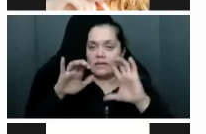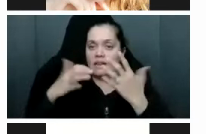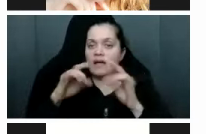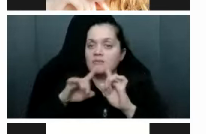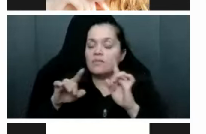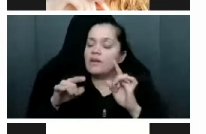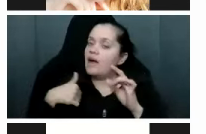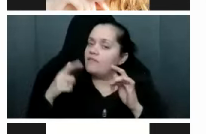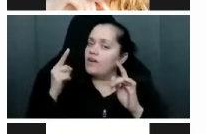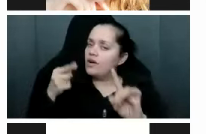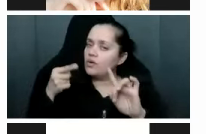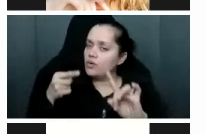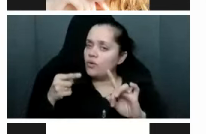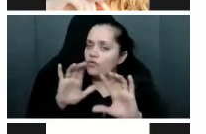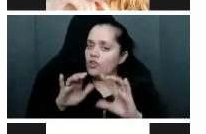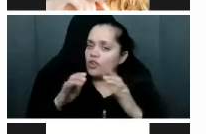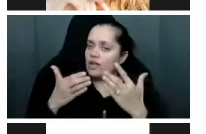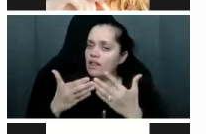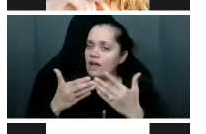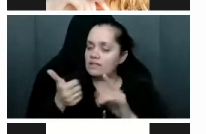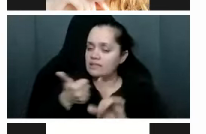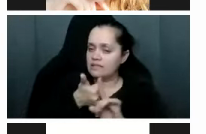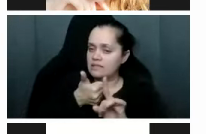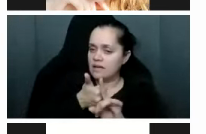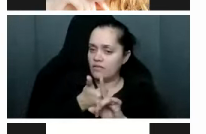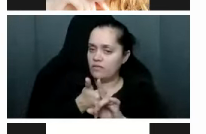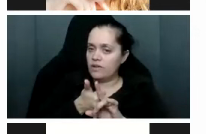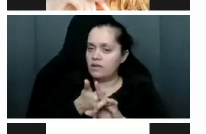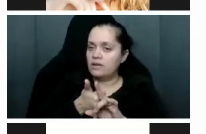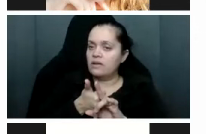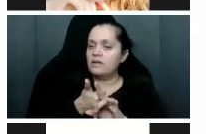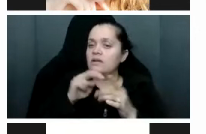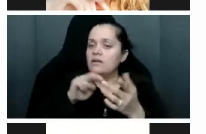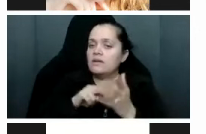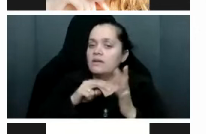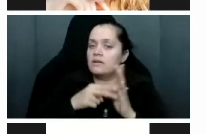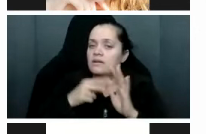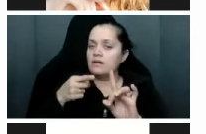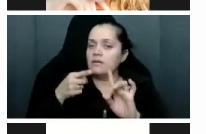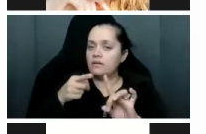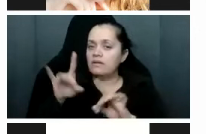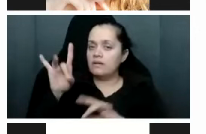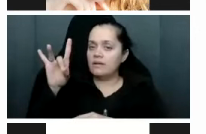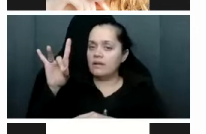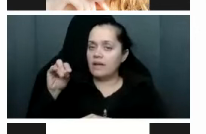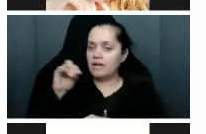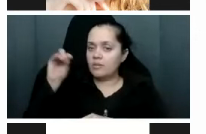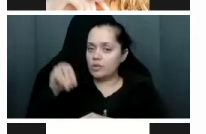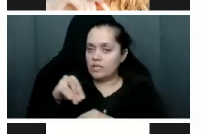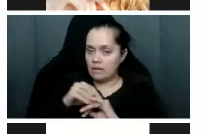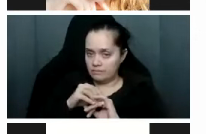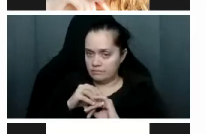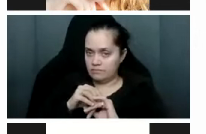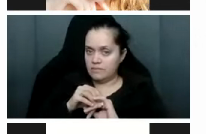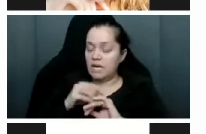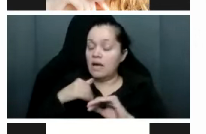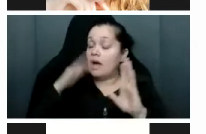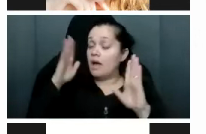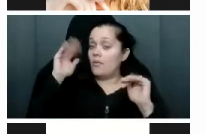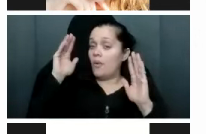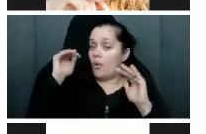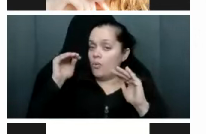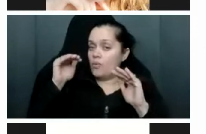kind of goal for the class as a whole, too. And that goal is 80%. My hope is that